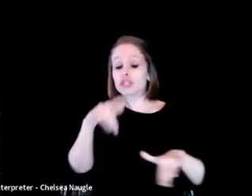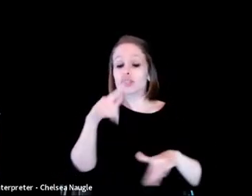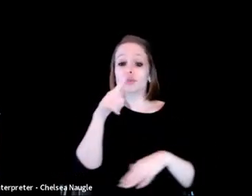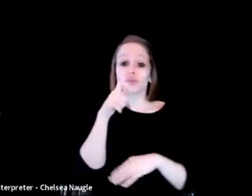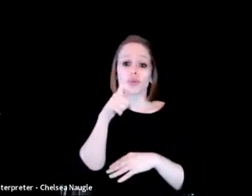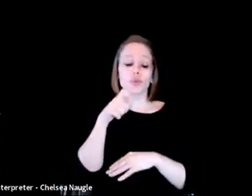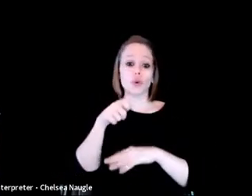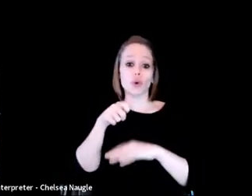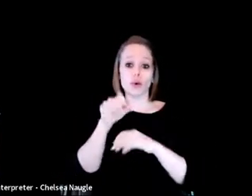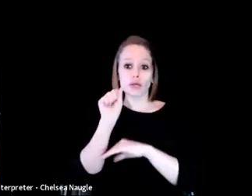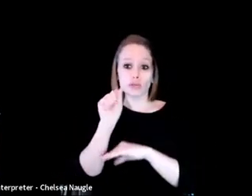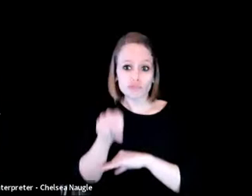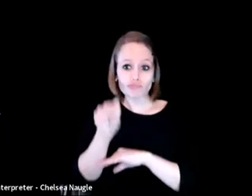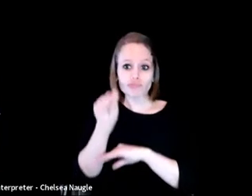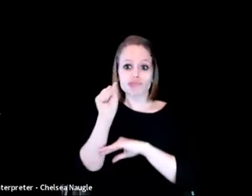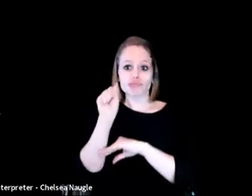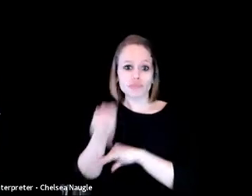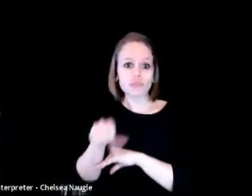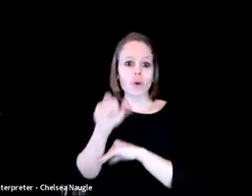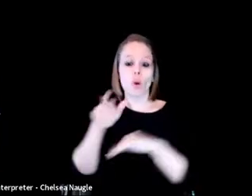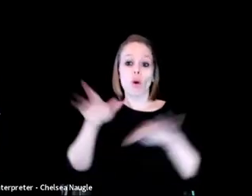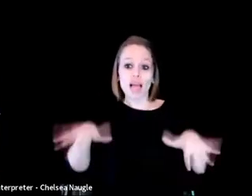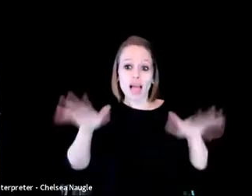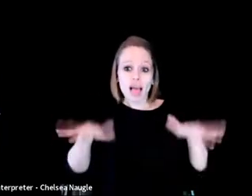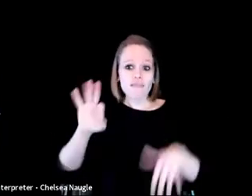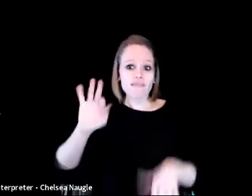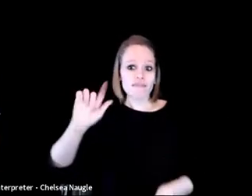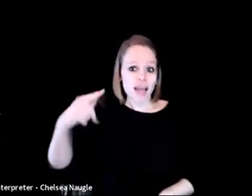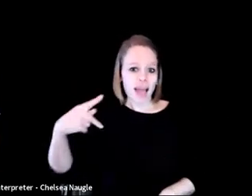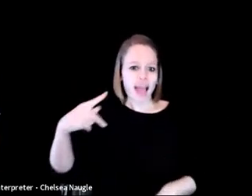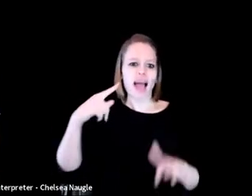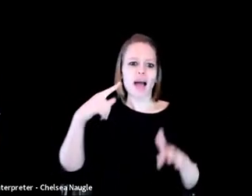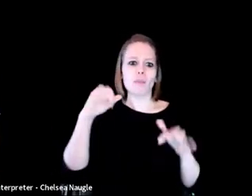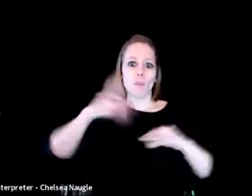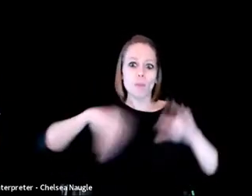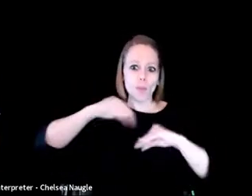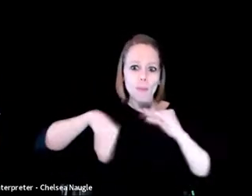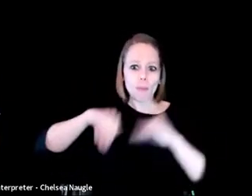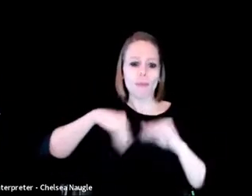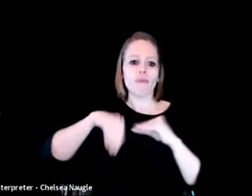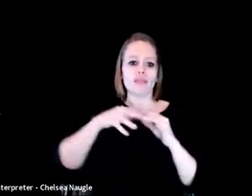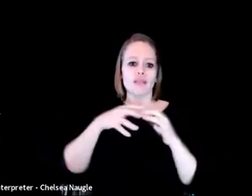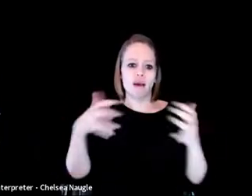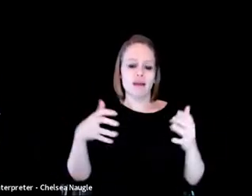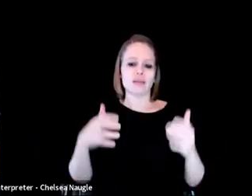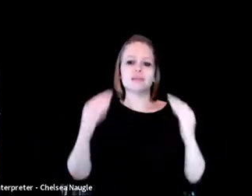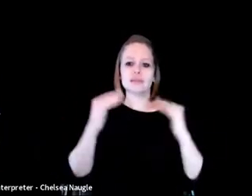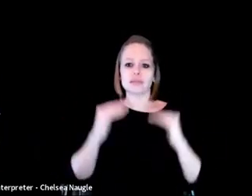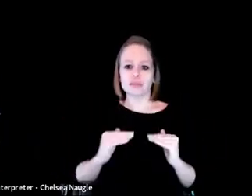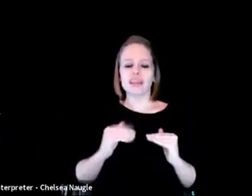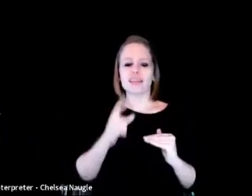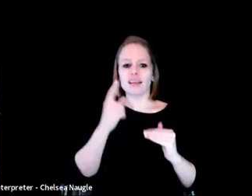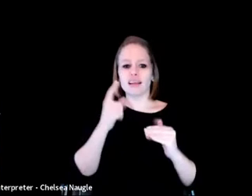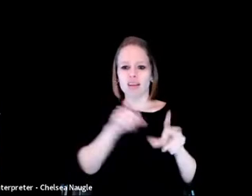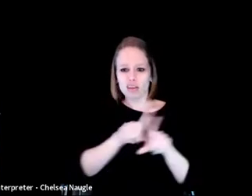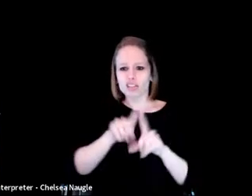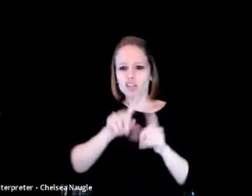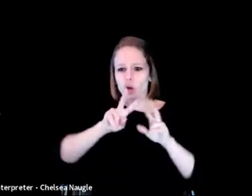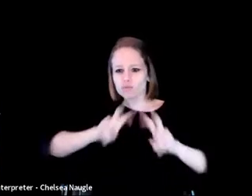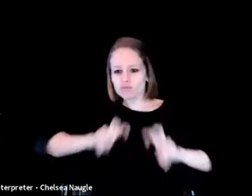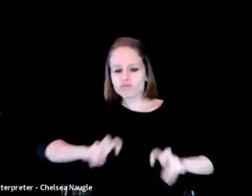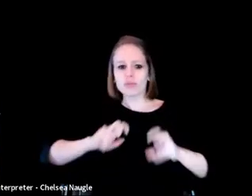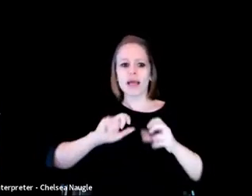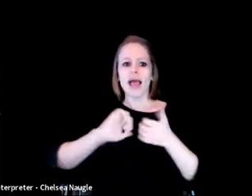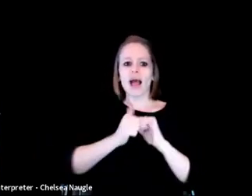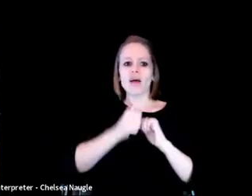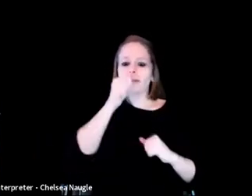whirl things around, and then coping with stressful demands from the environment. And what's interesting is that